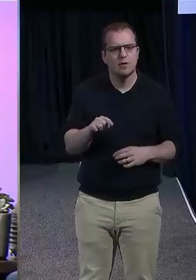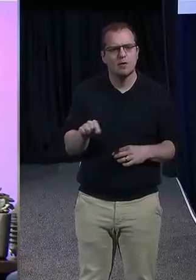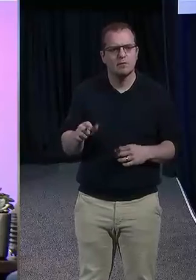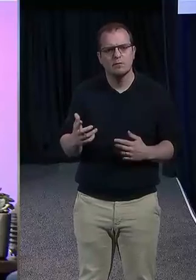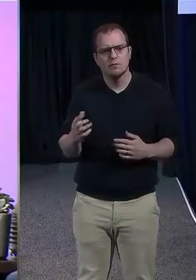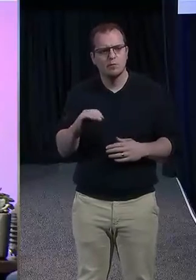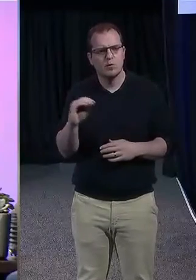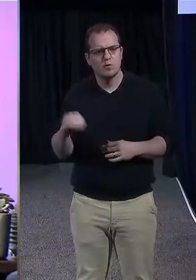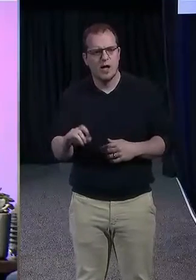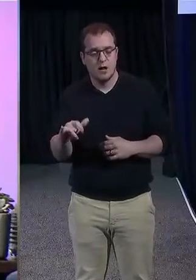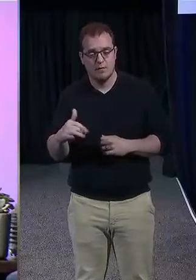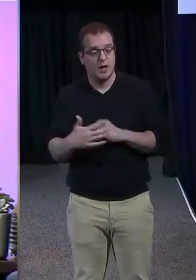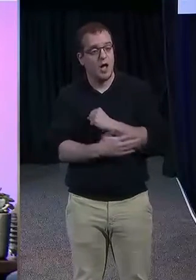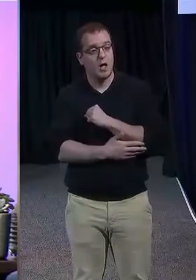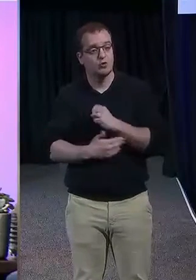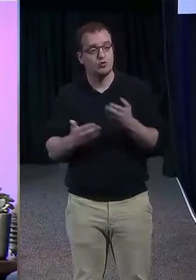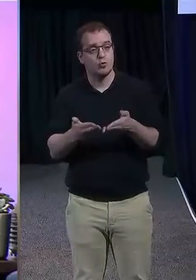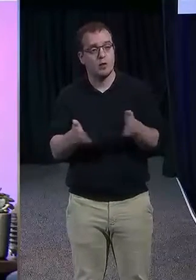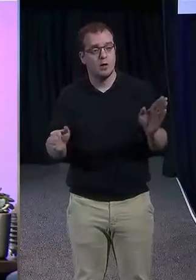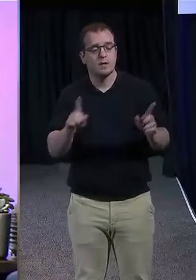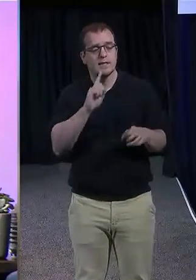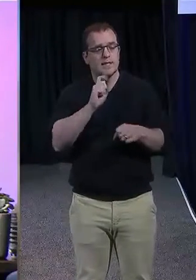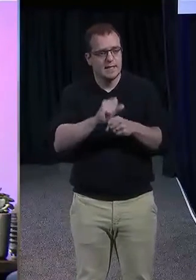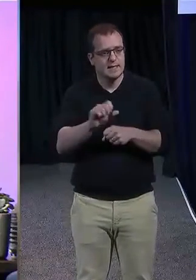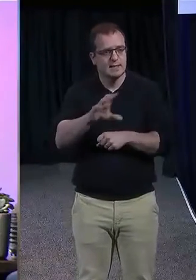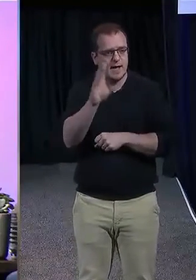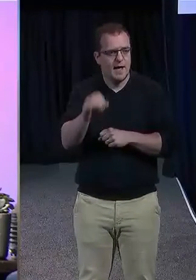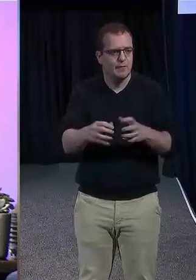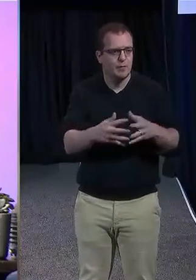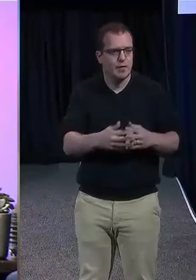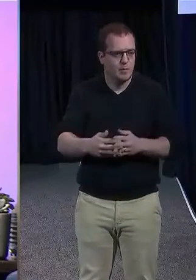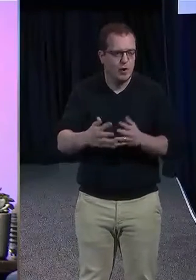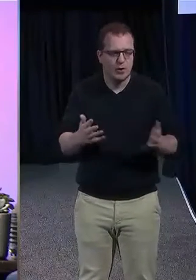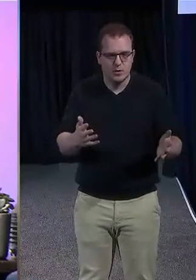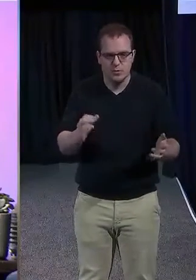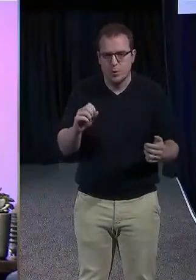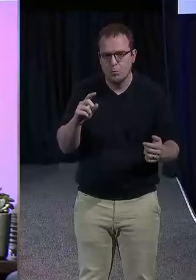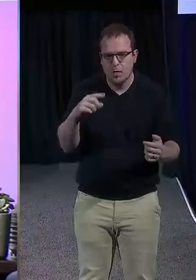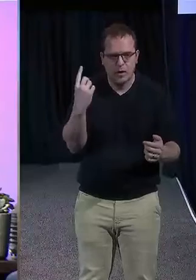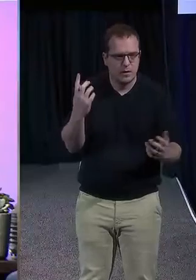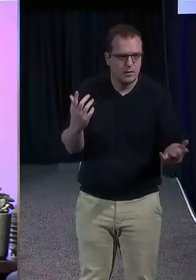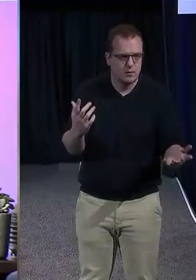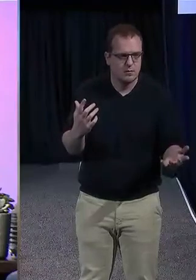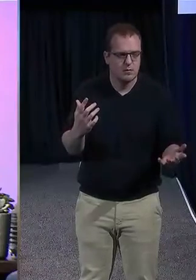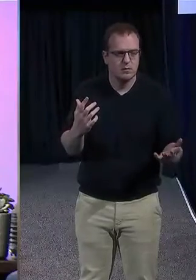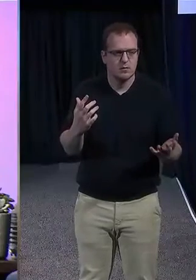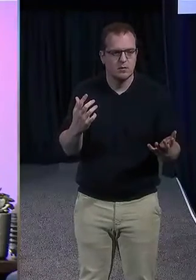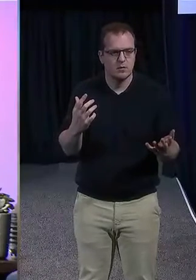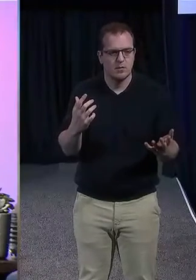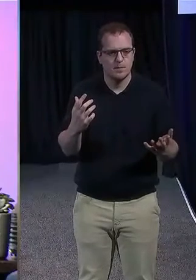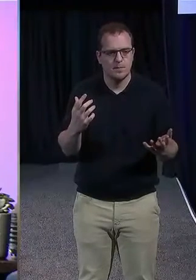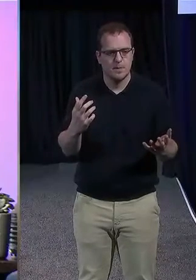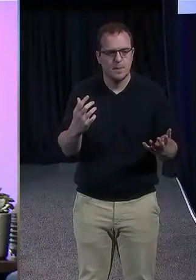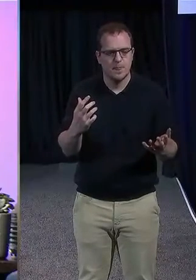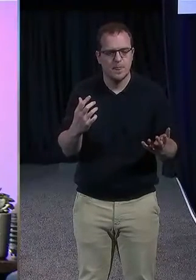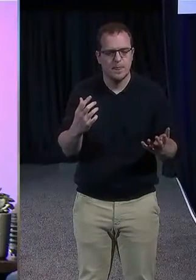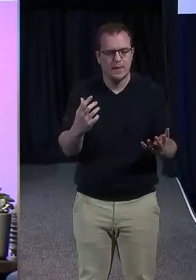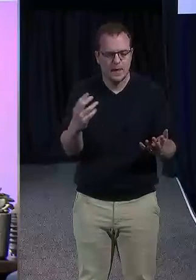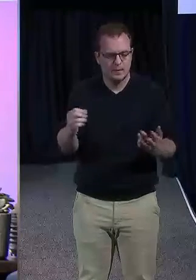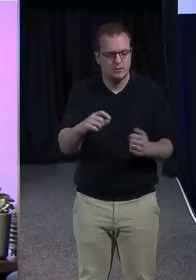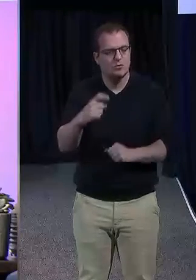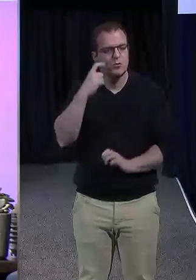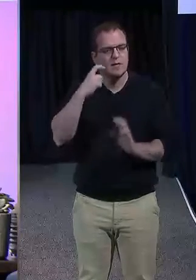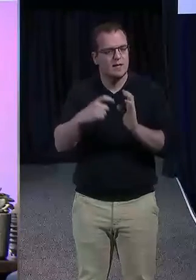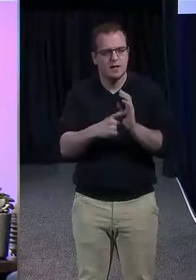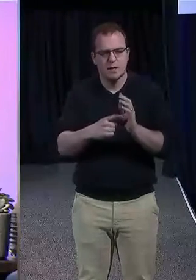the country is African American or Black, depending on what indication